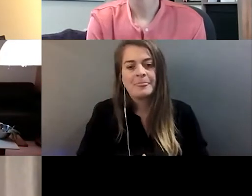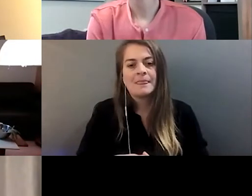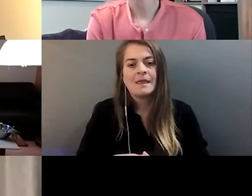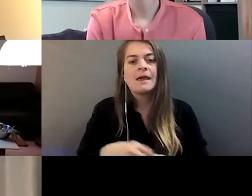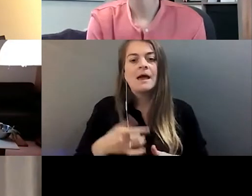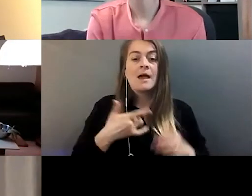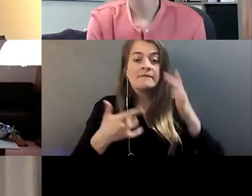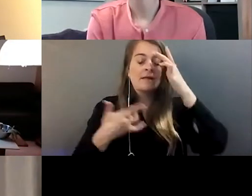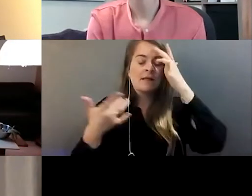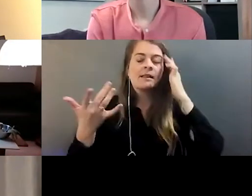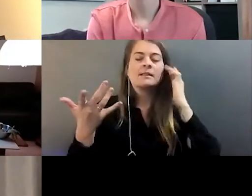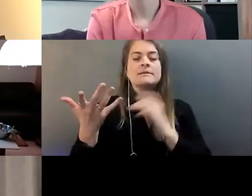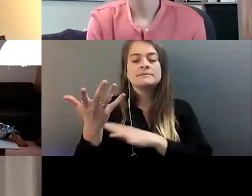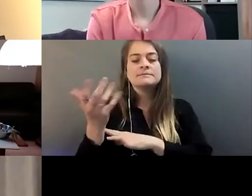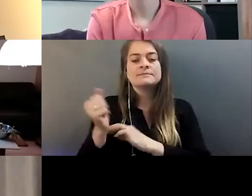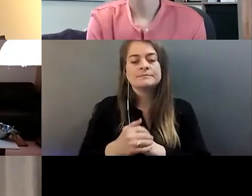that,